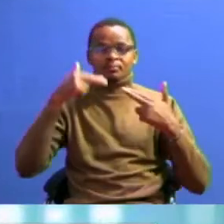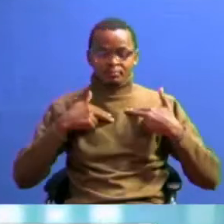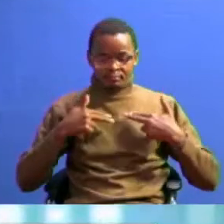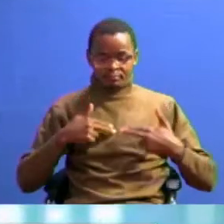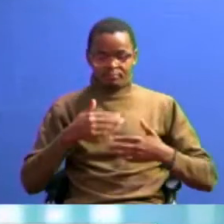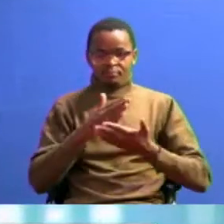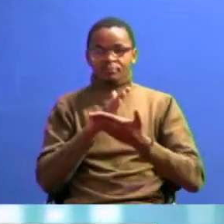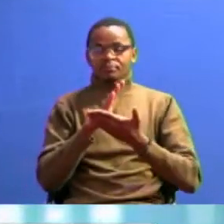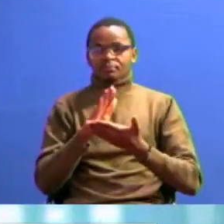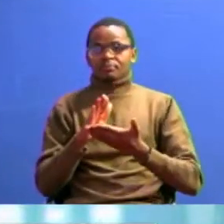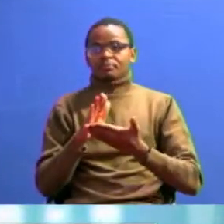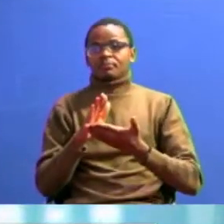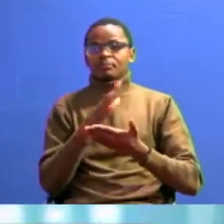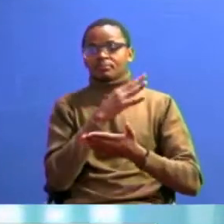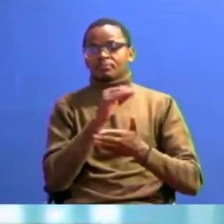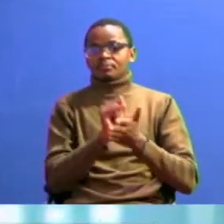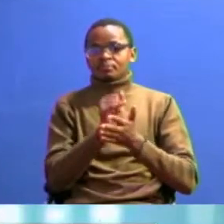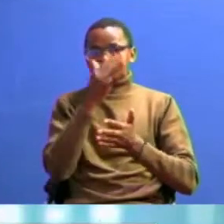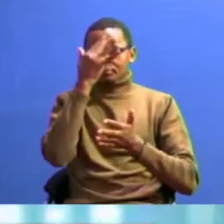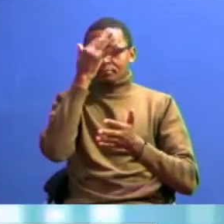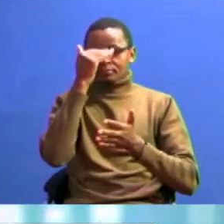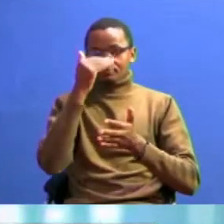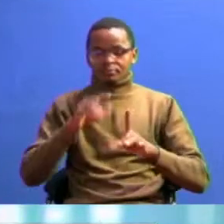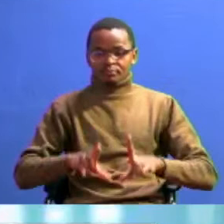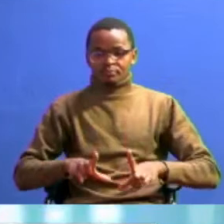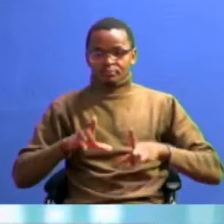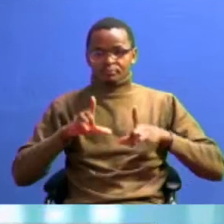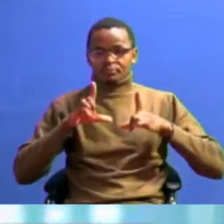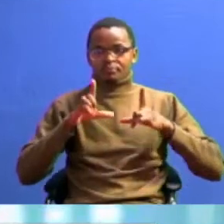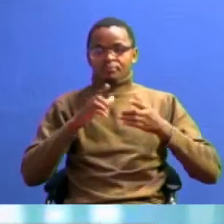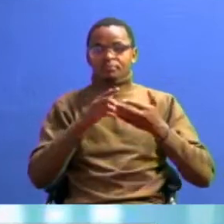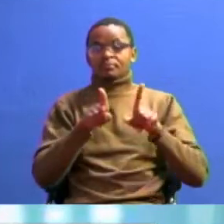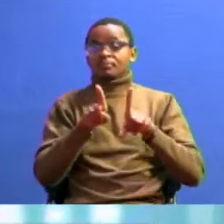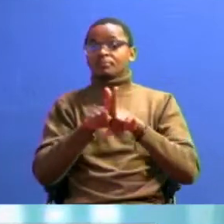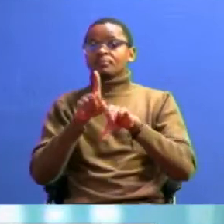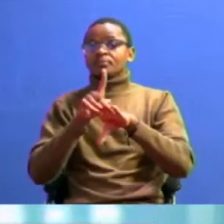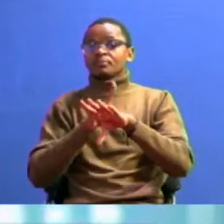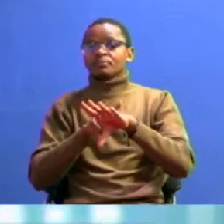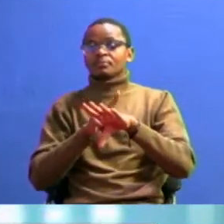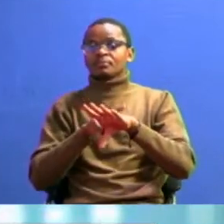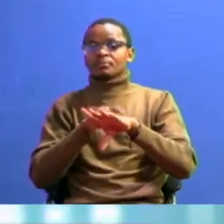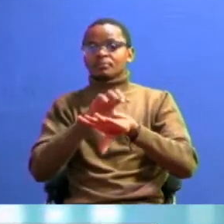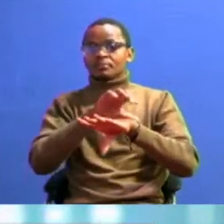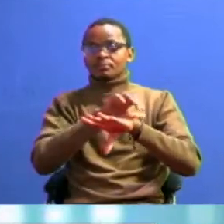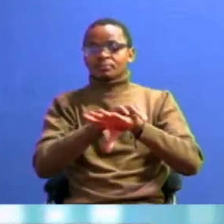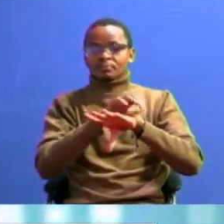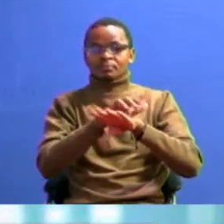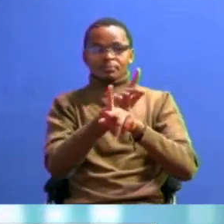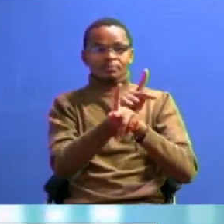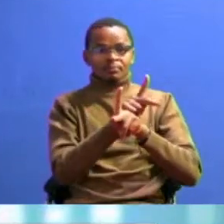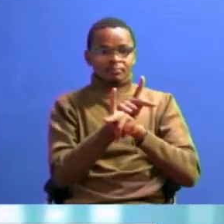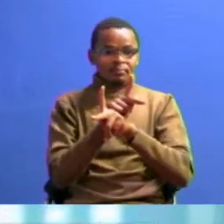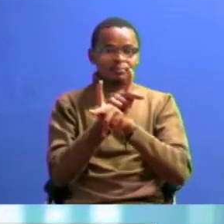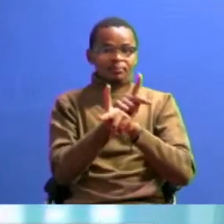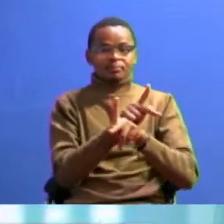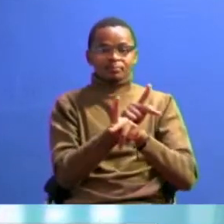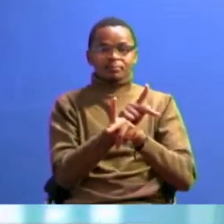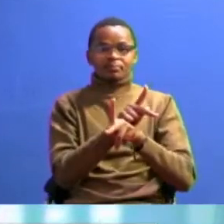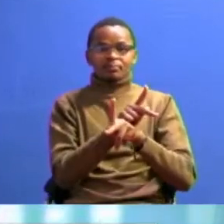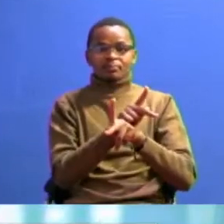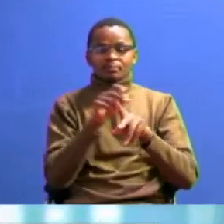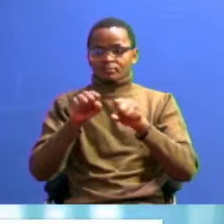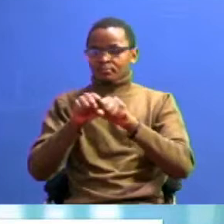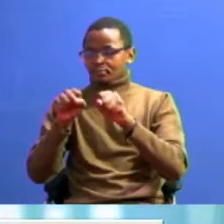with a predisposition. And that's why we need to be alive to this. But at the same time, we have got protective factors such as